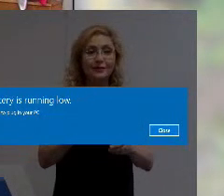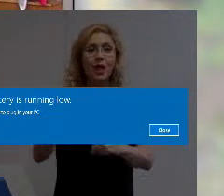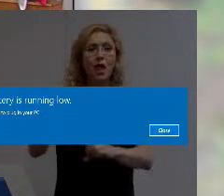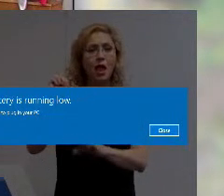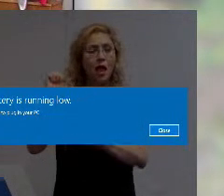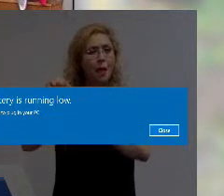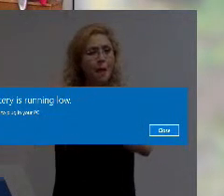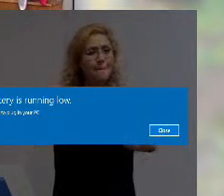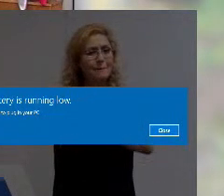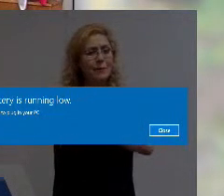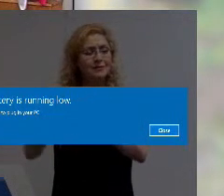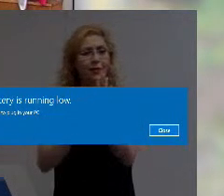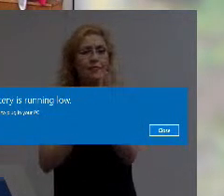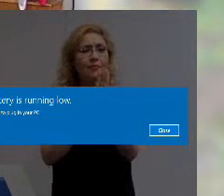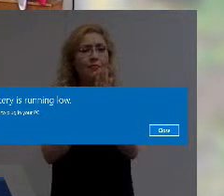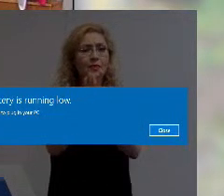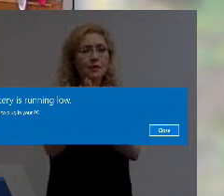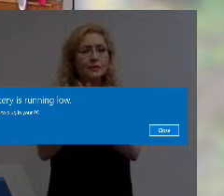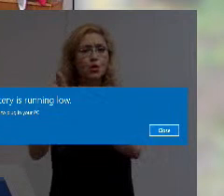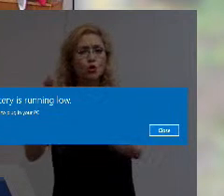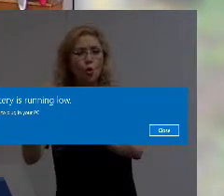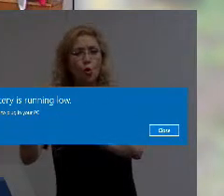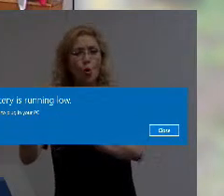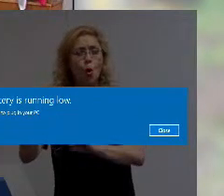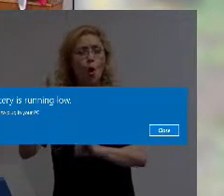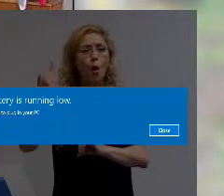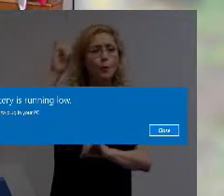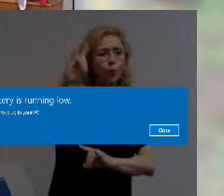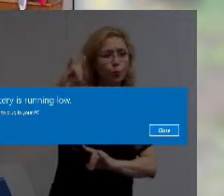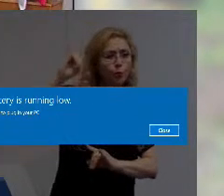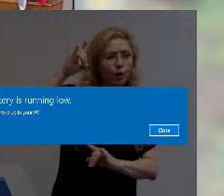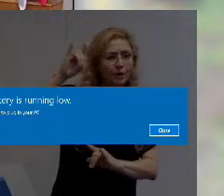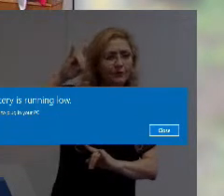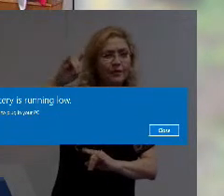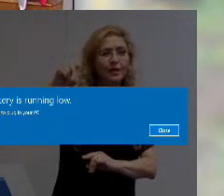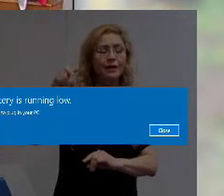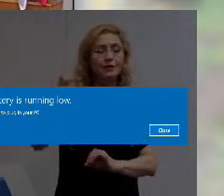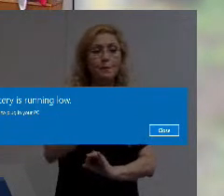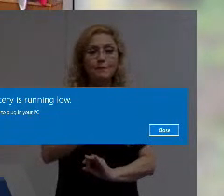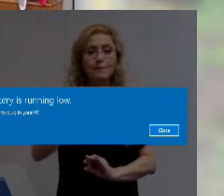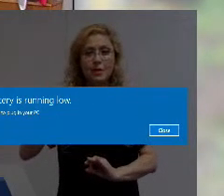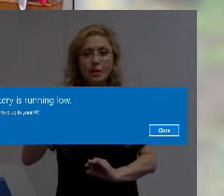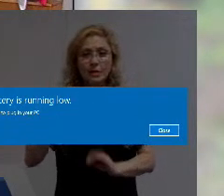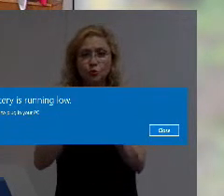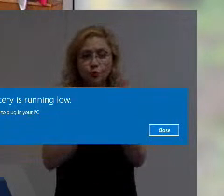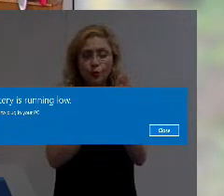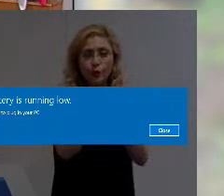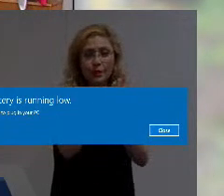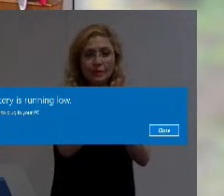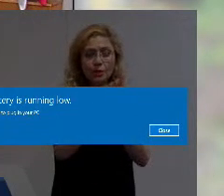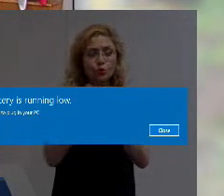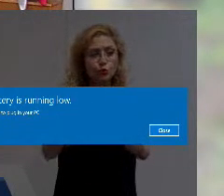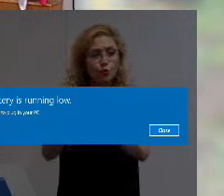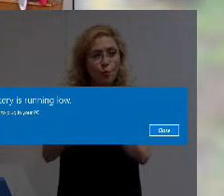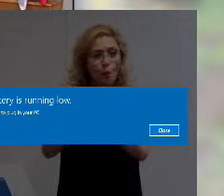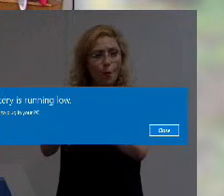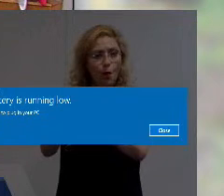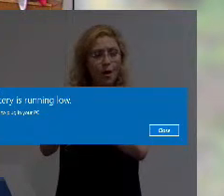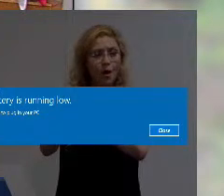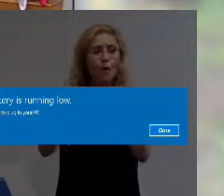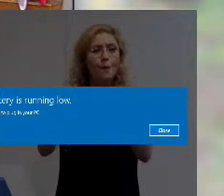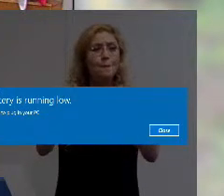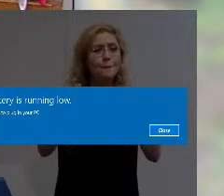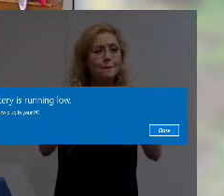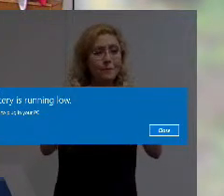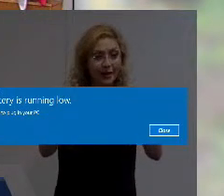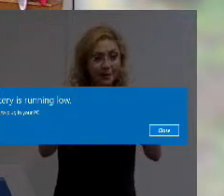the Minister of Agriculture, Food Security and Enterprise of Belize, the Minister of Rural Development and Lands of Bolivia,